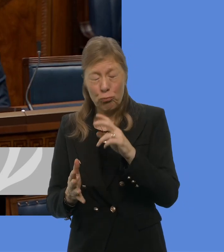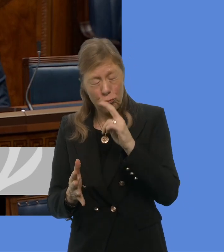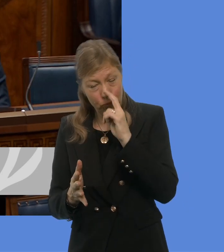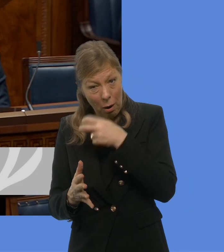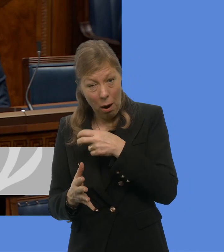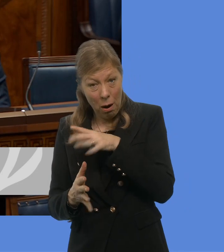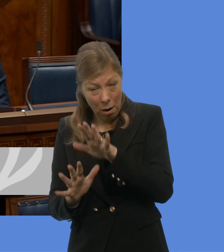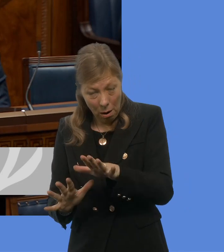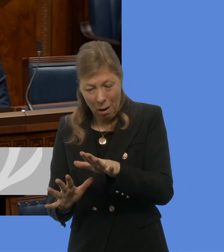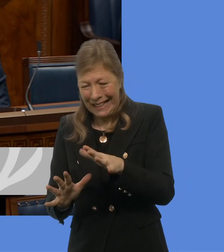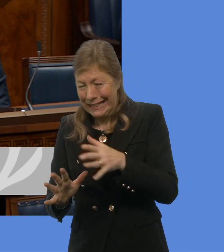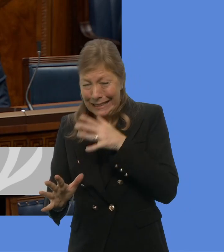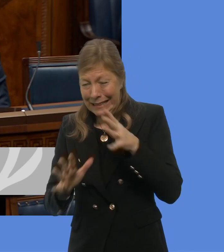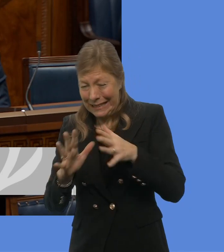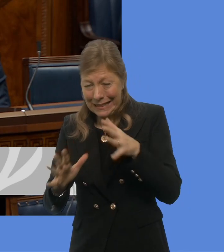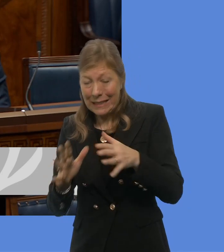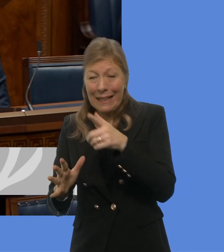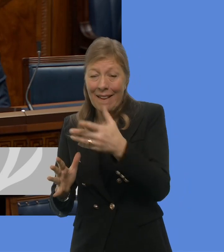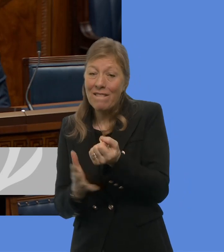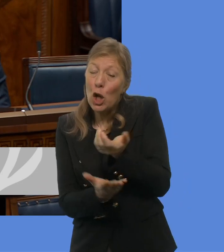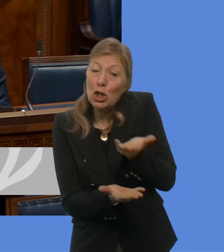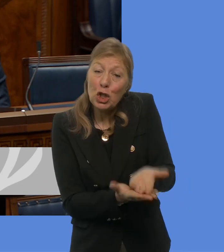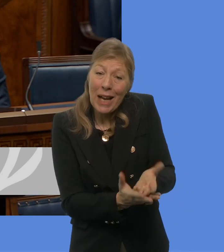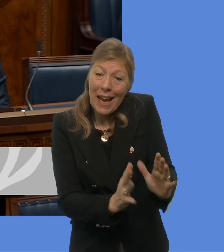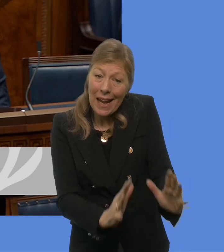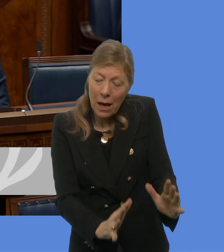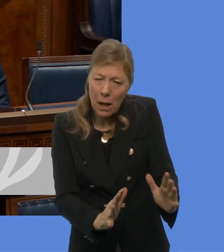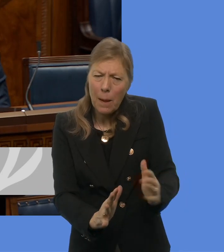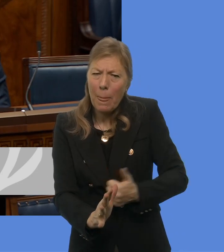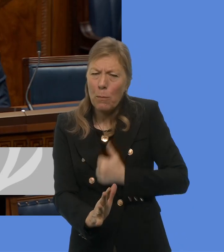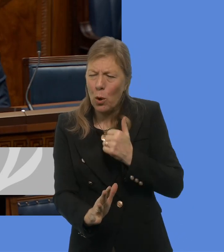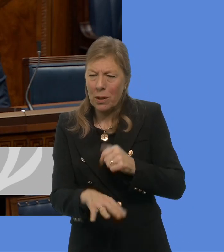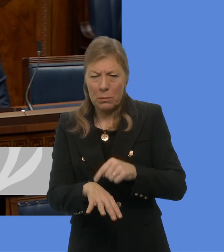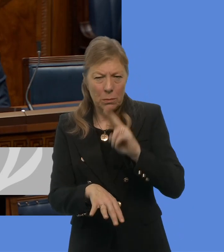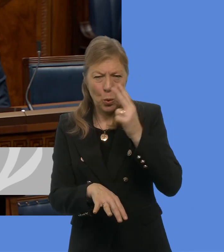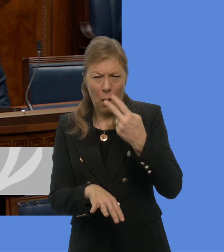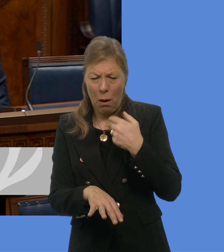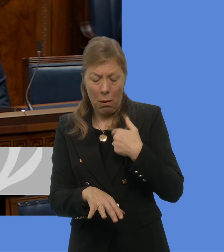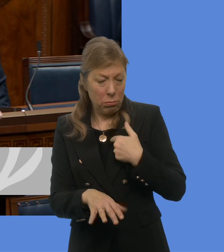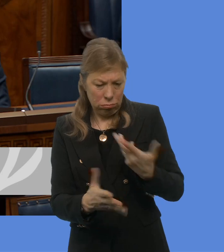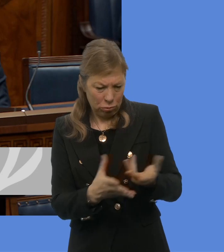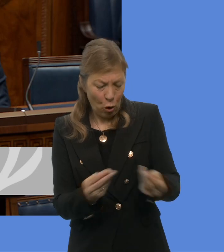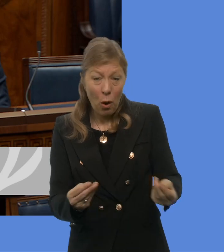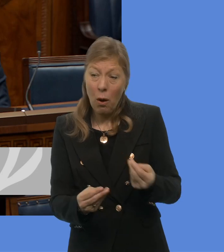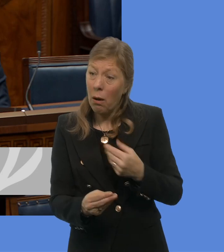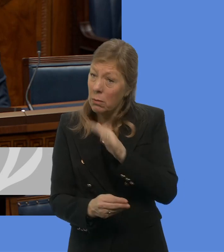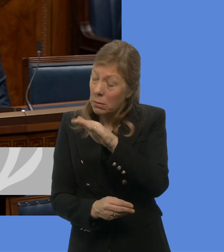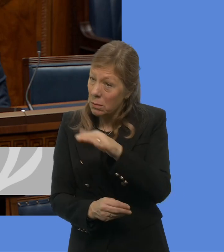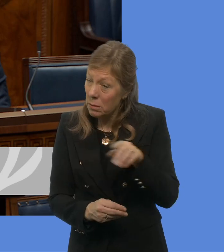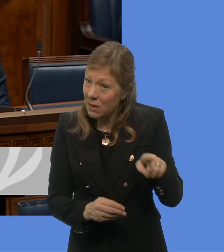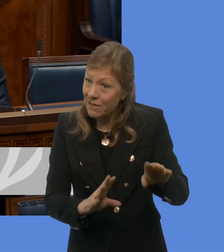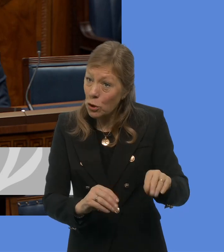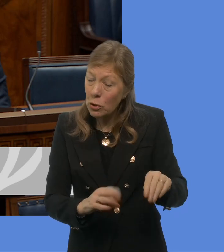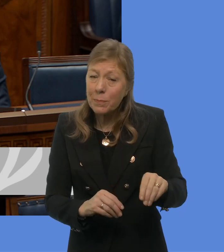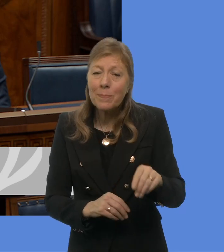chair, and at around 2 o'clock in the morning, the chair was empty. And I said, well, you know, have you dealt with this patient? And they